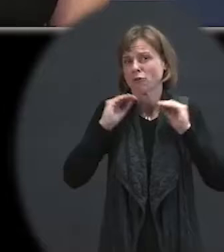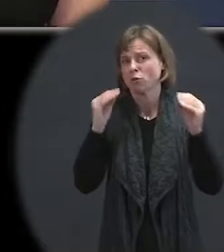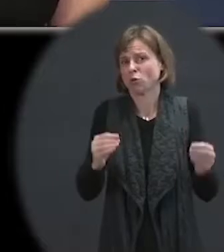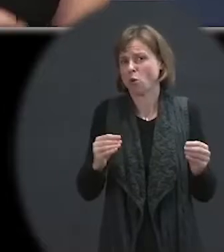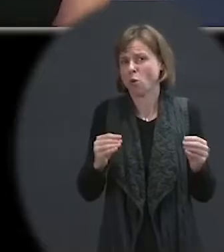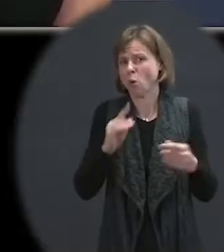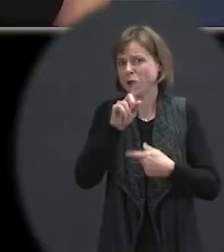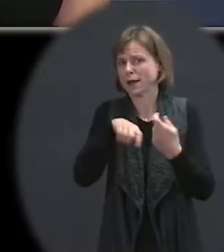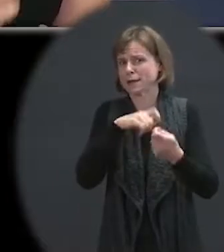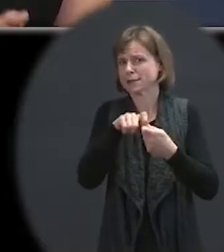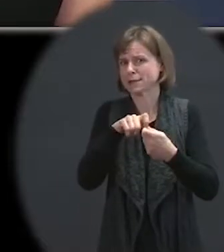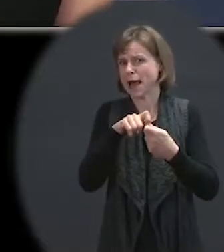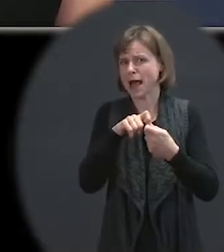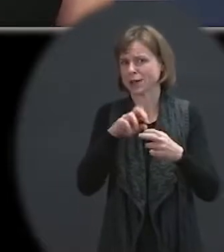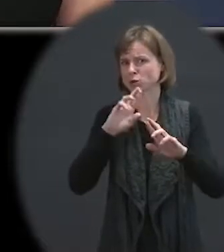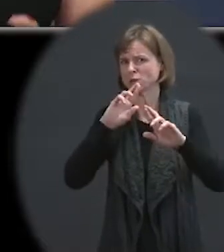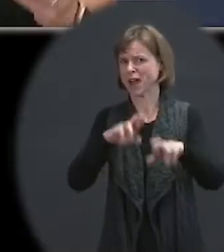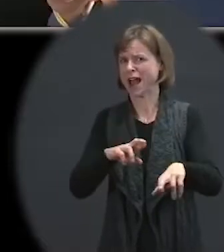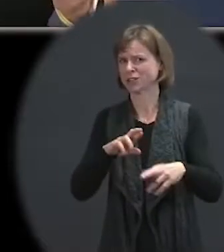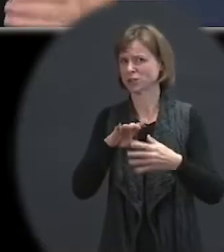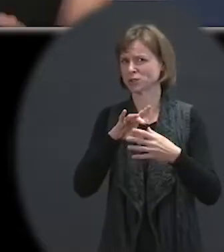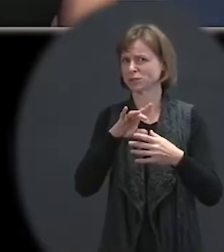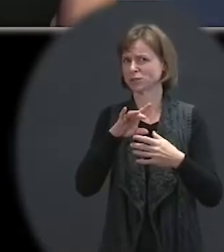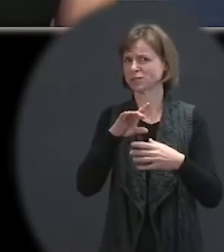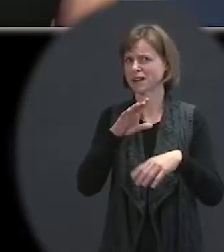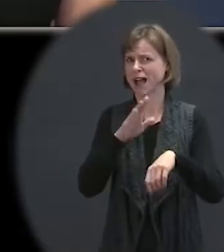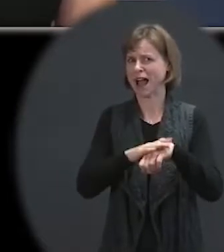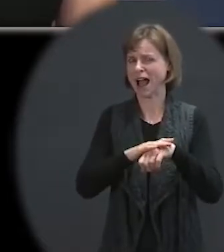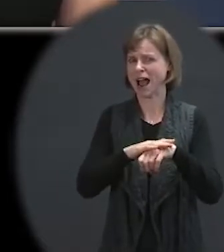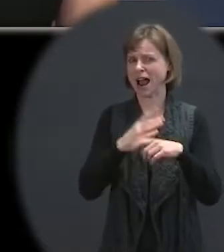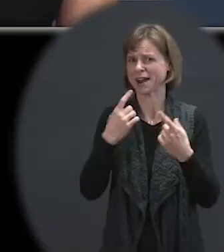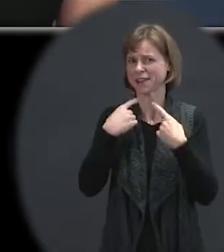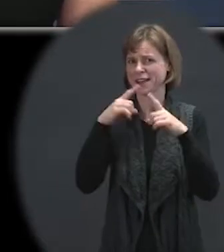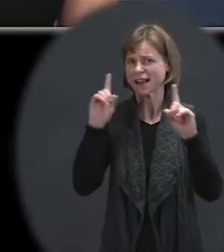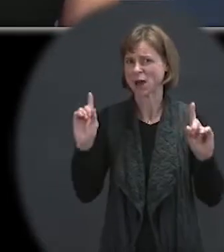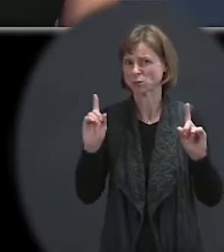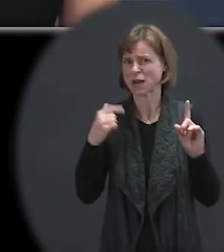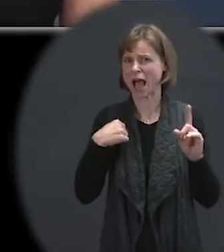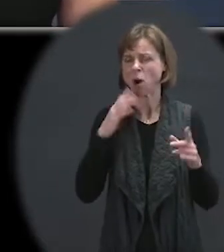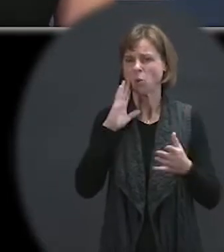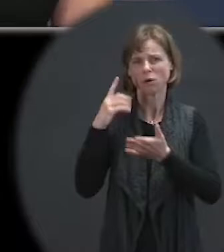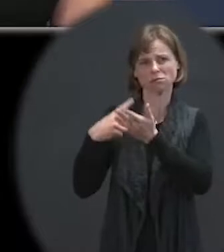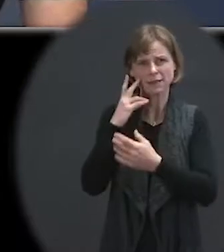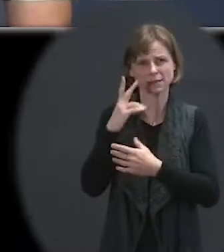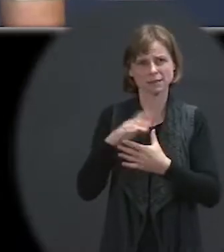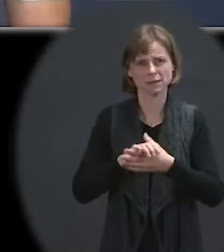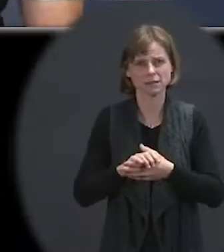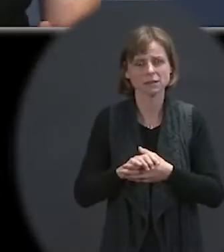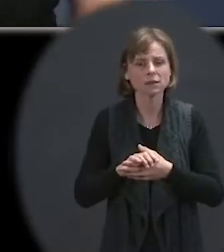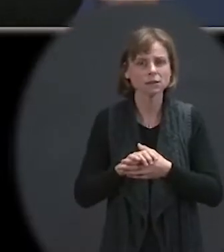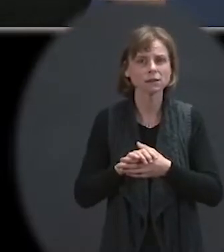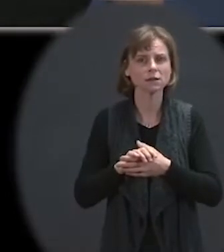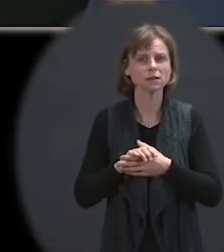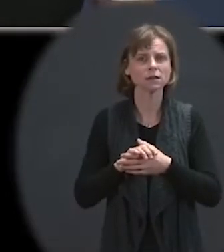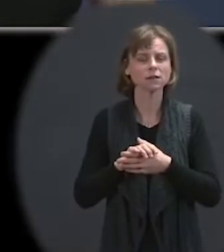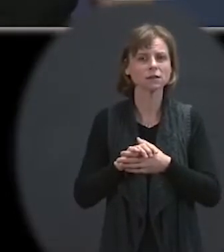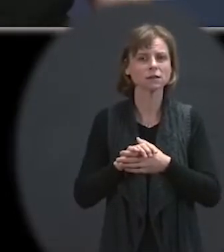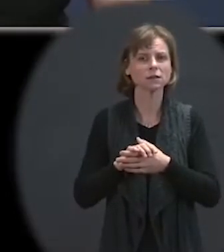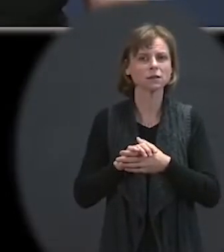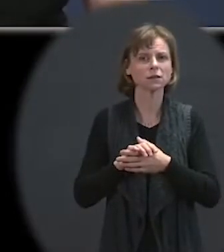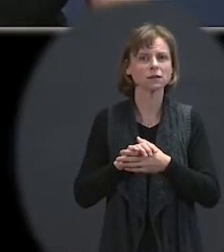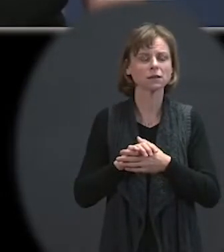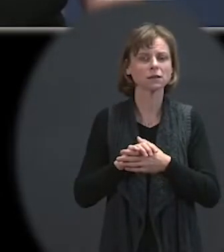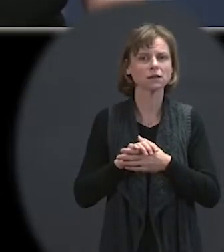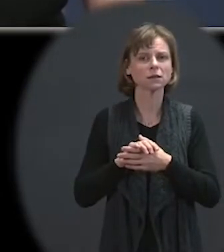particular, I don't have any reaction in particular on Canada's announcement. I can talk to our team and see if there's more to provide on that front. On the outreach to